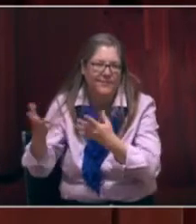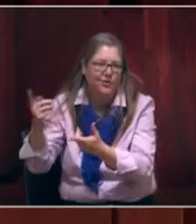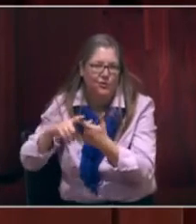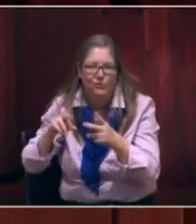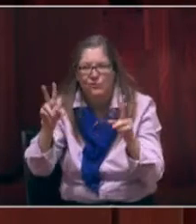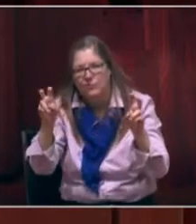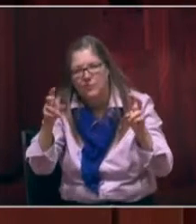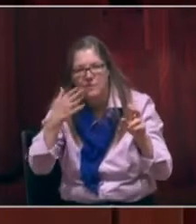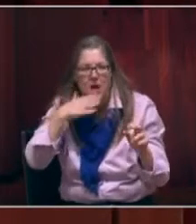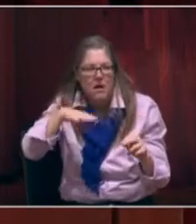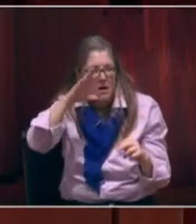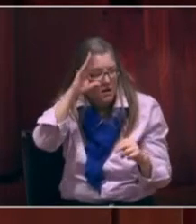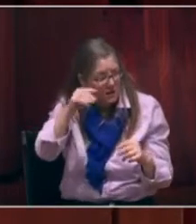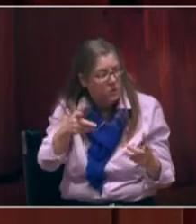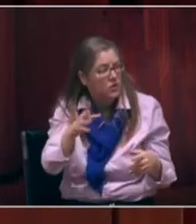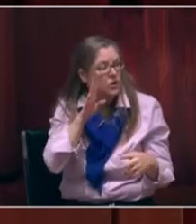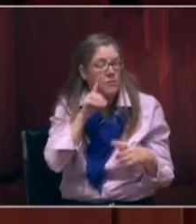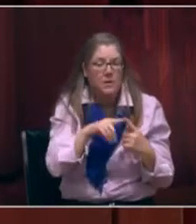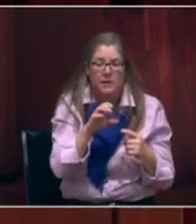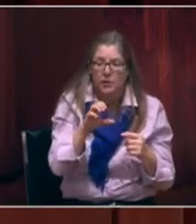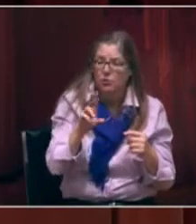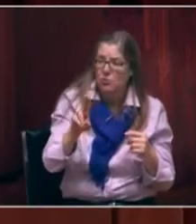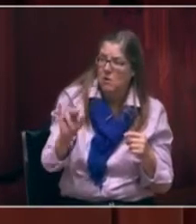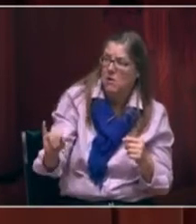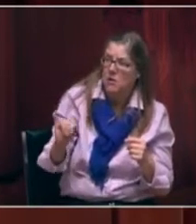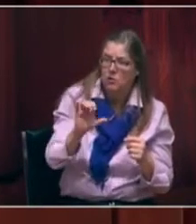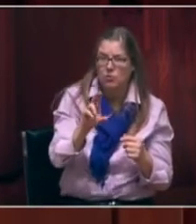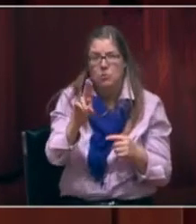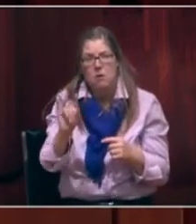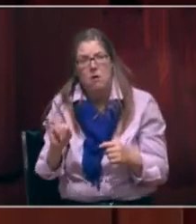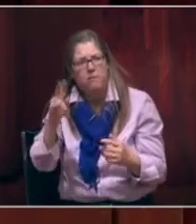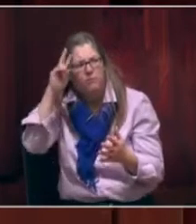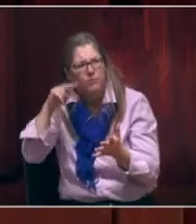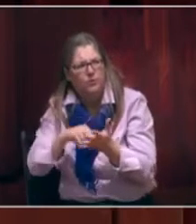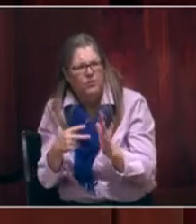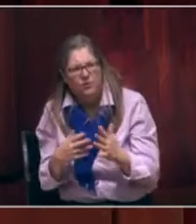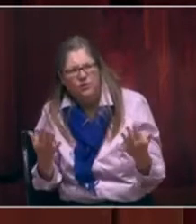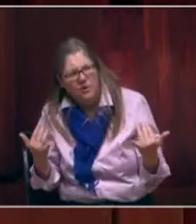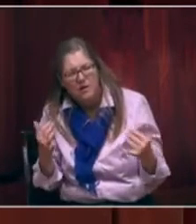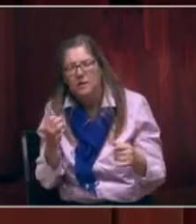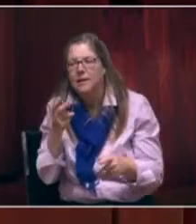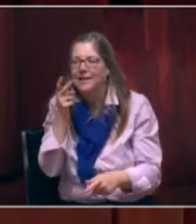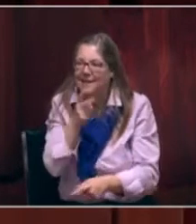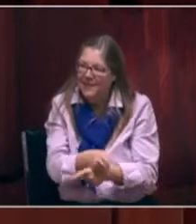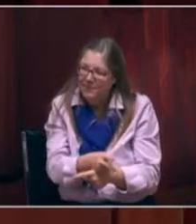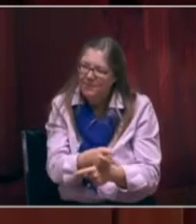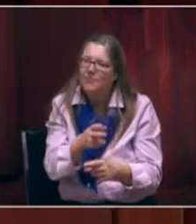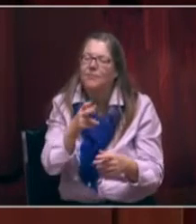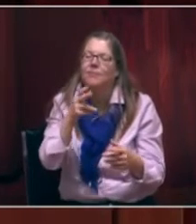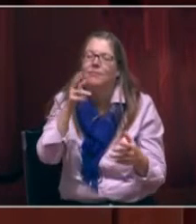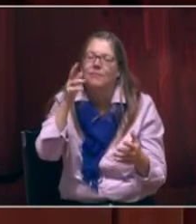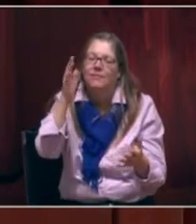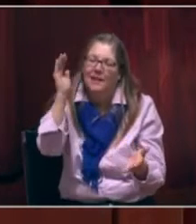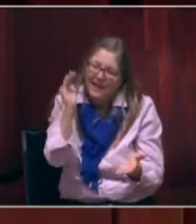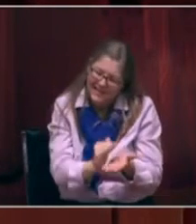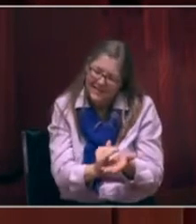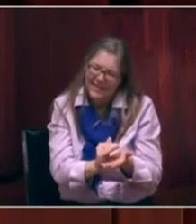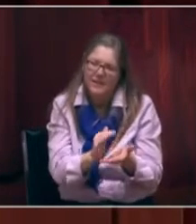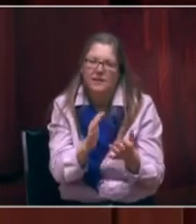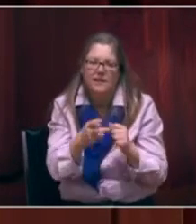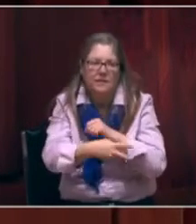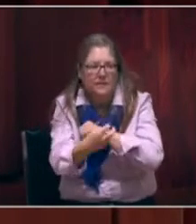So really, when you think about the CUI program, one of its main purposes or why it's necessary is we want to keep incidents like that from happening again, or